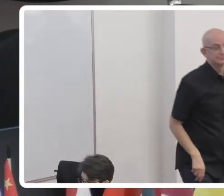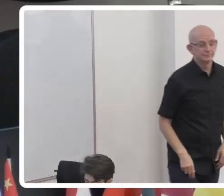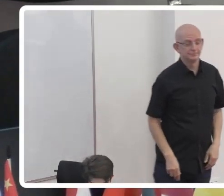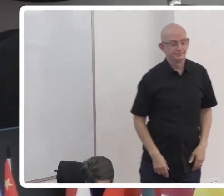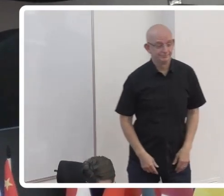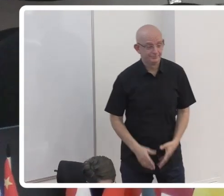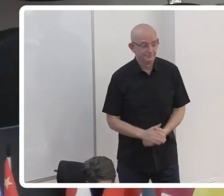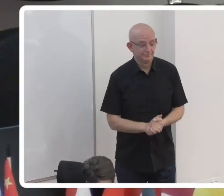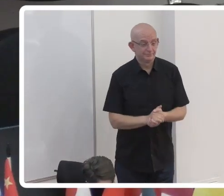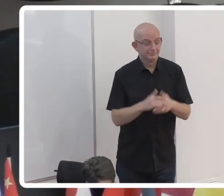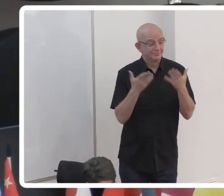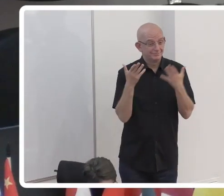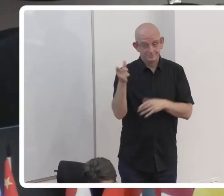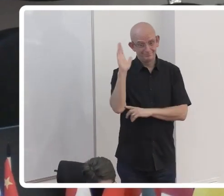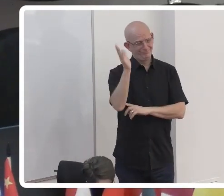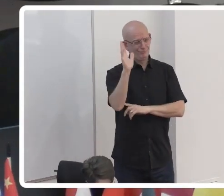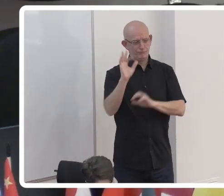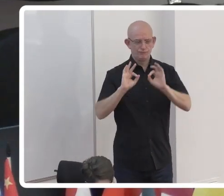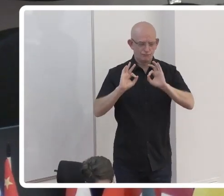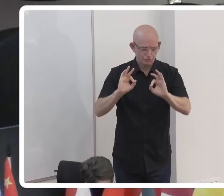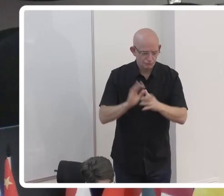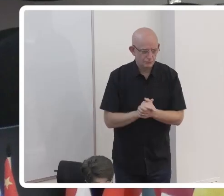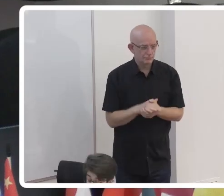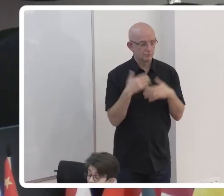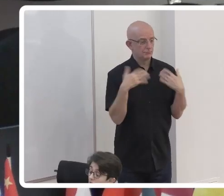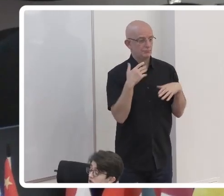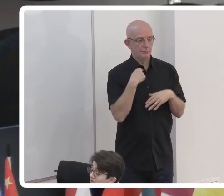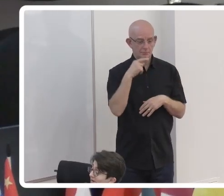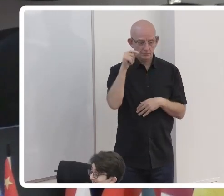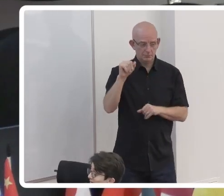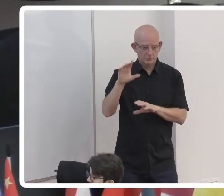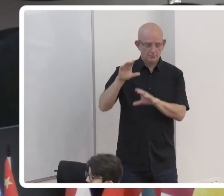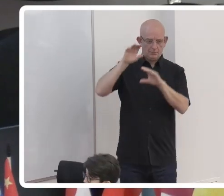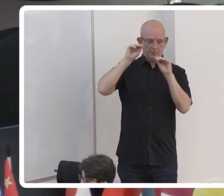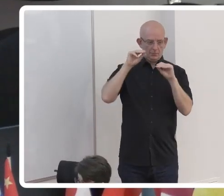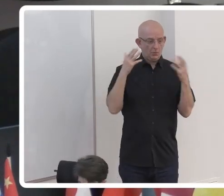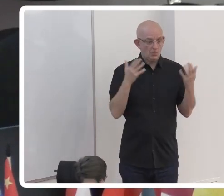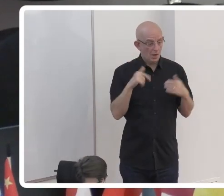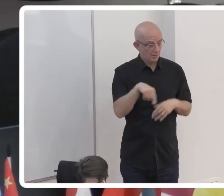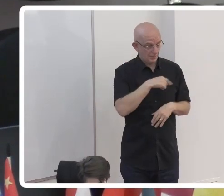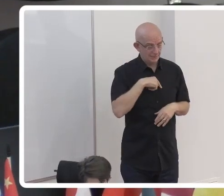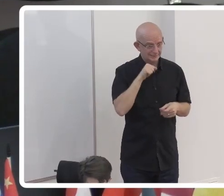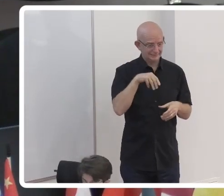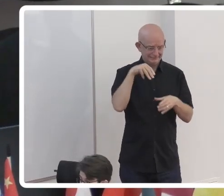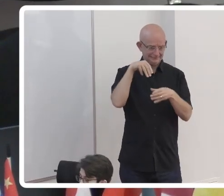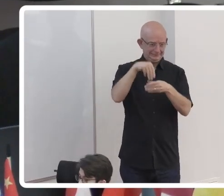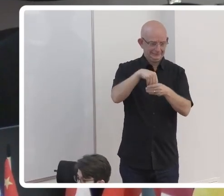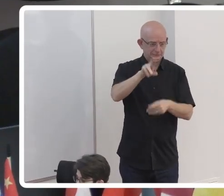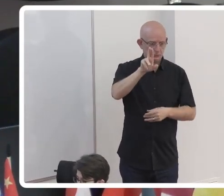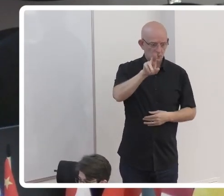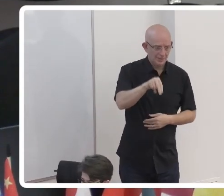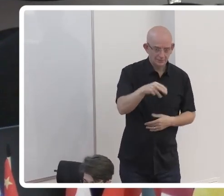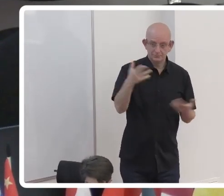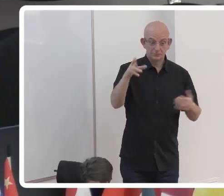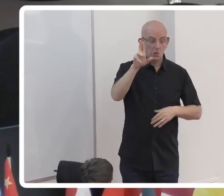intimidating. So I think the advice that you have, I've written a lot of notes myself, I'm not going to lie, will be really helpful to